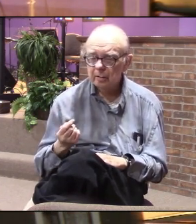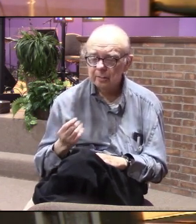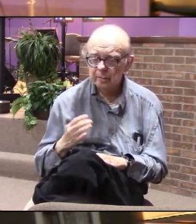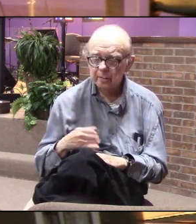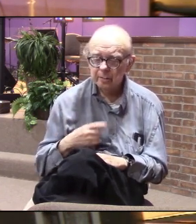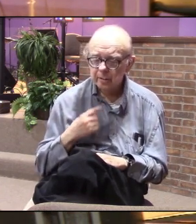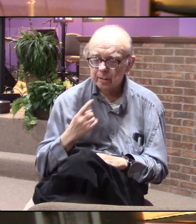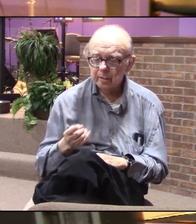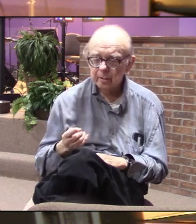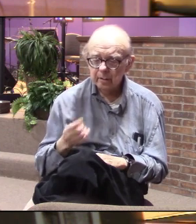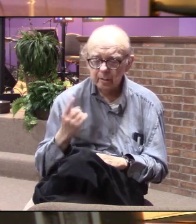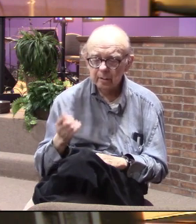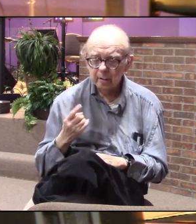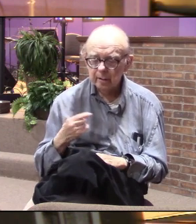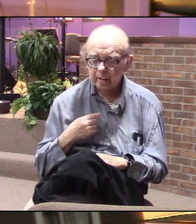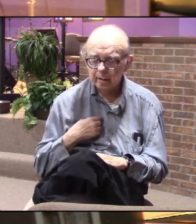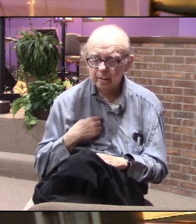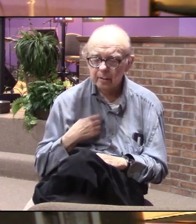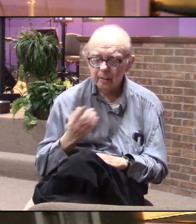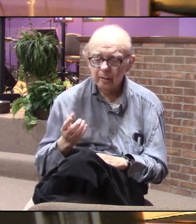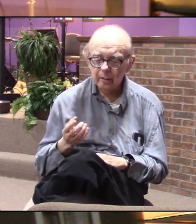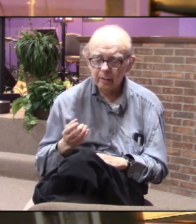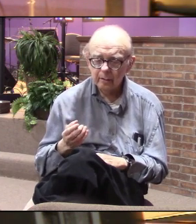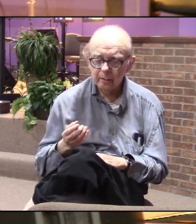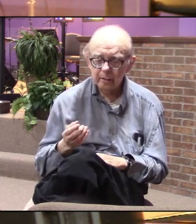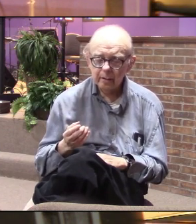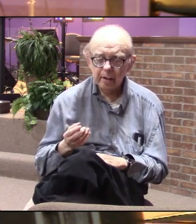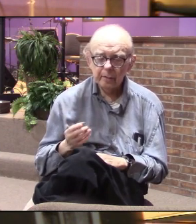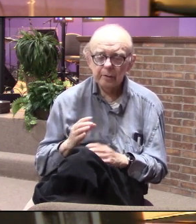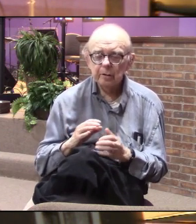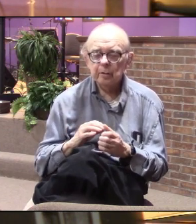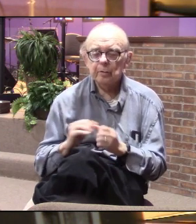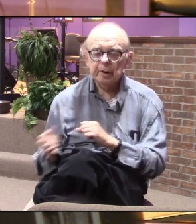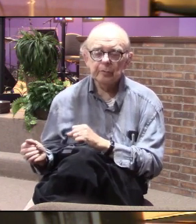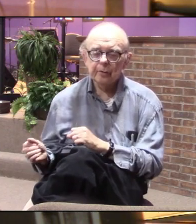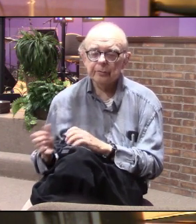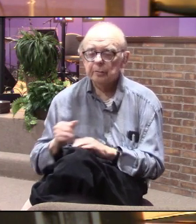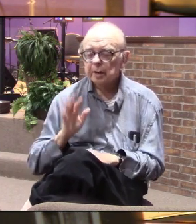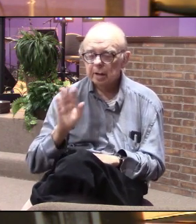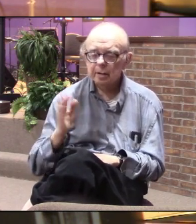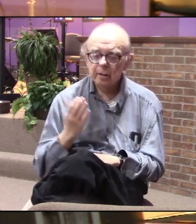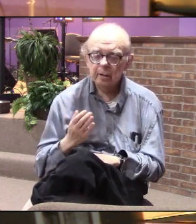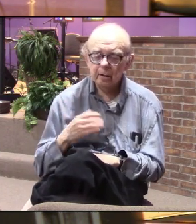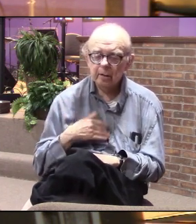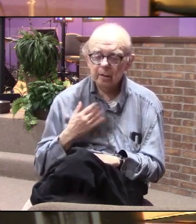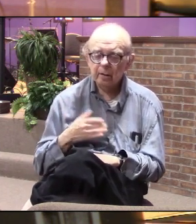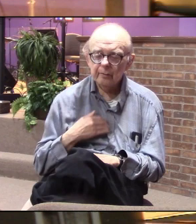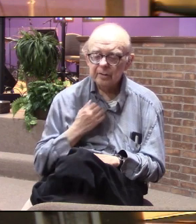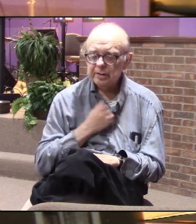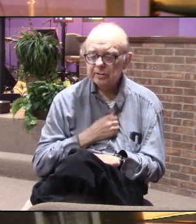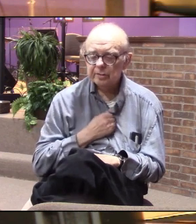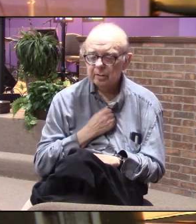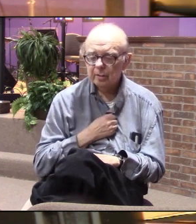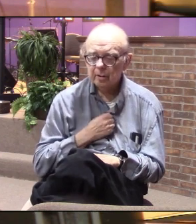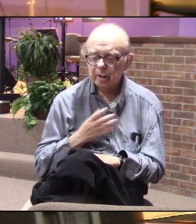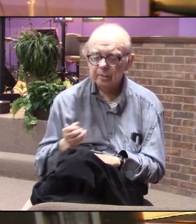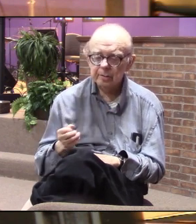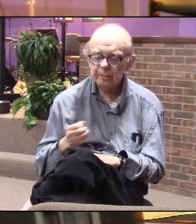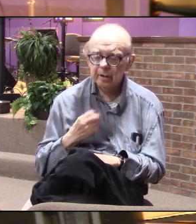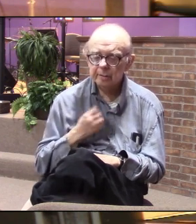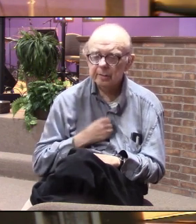Jonah said that I thought I've been banished from God's presence. I'm feeling remorse and